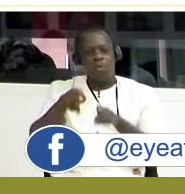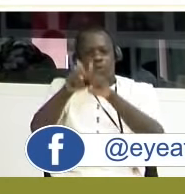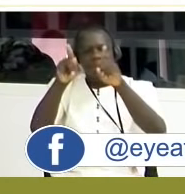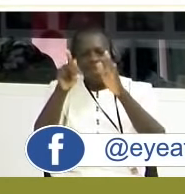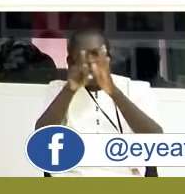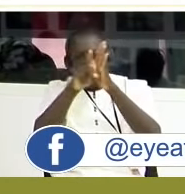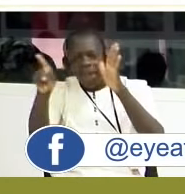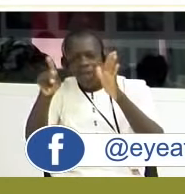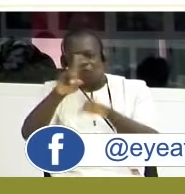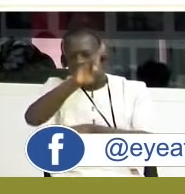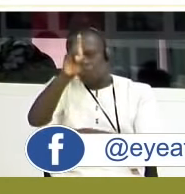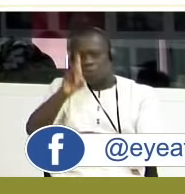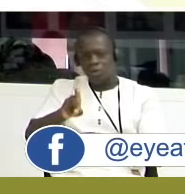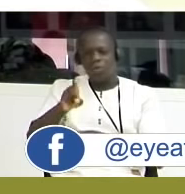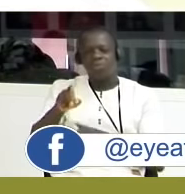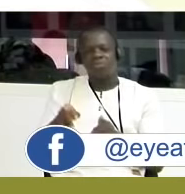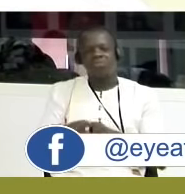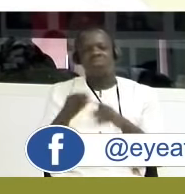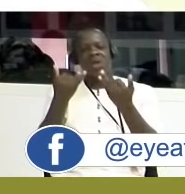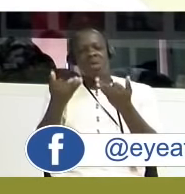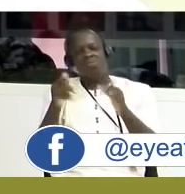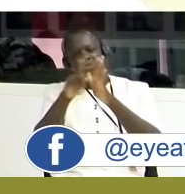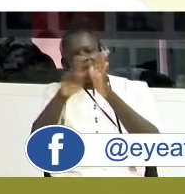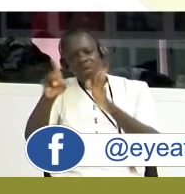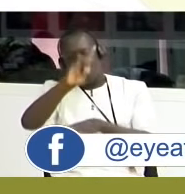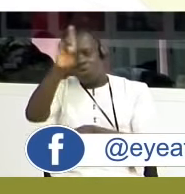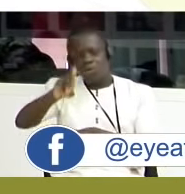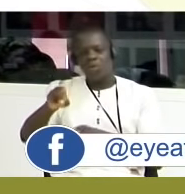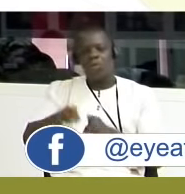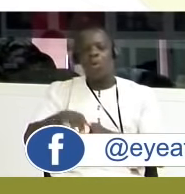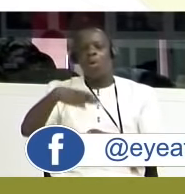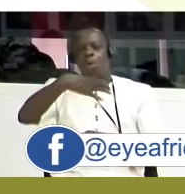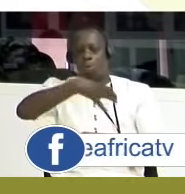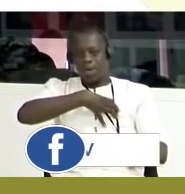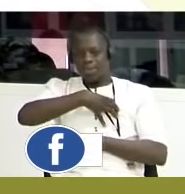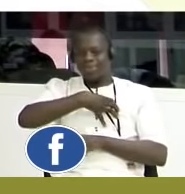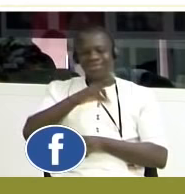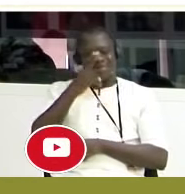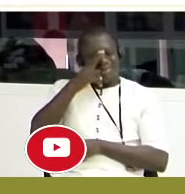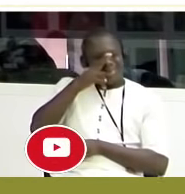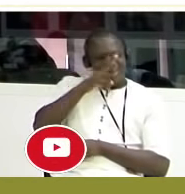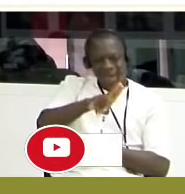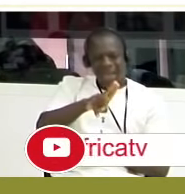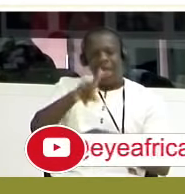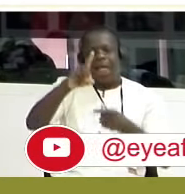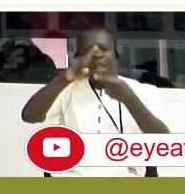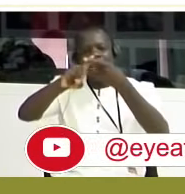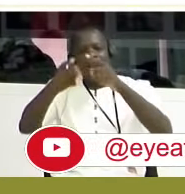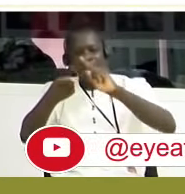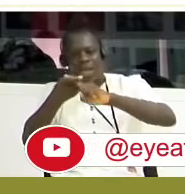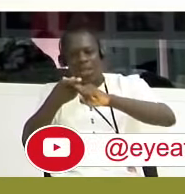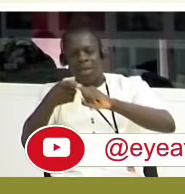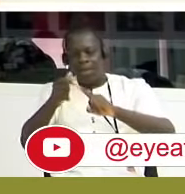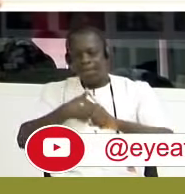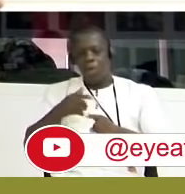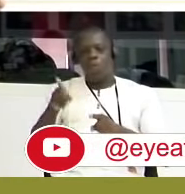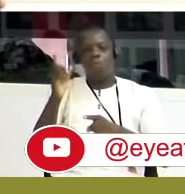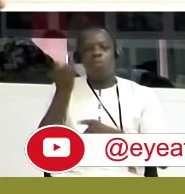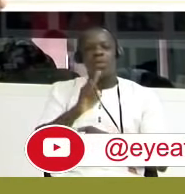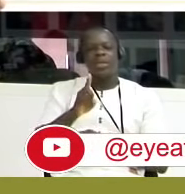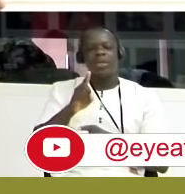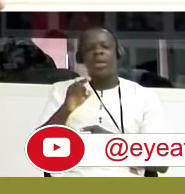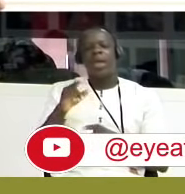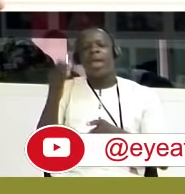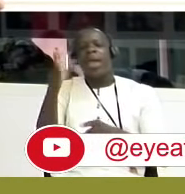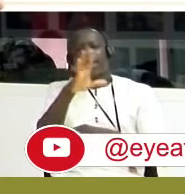questions they were asking, they were trying to link me up with whatever they accused the